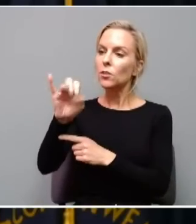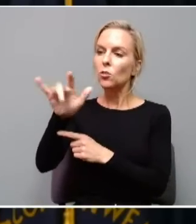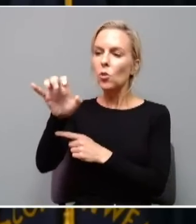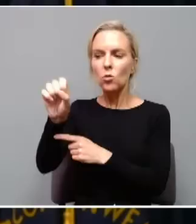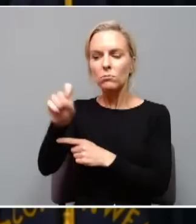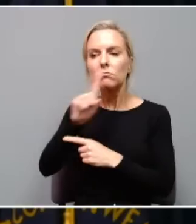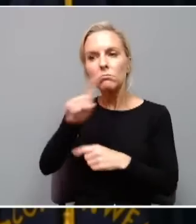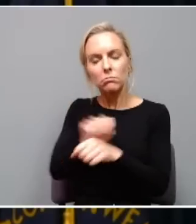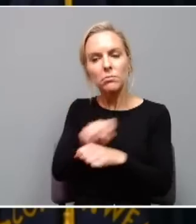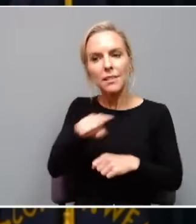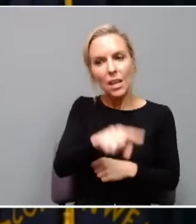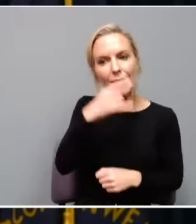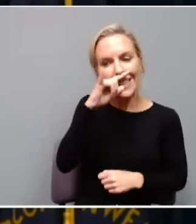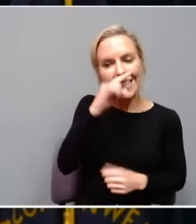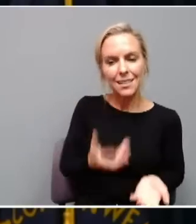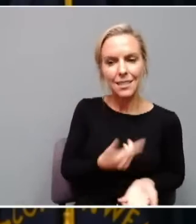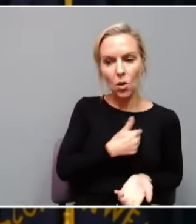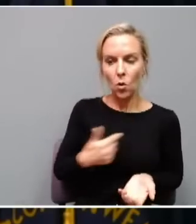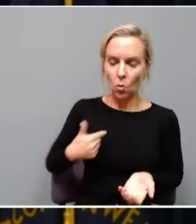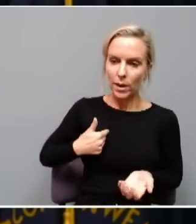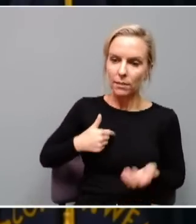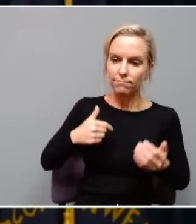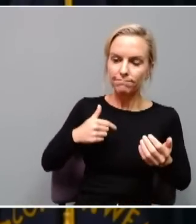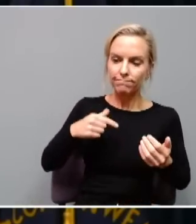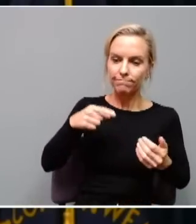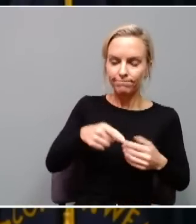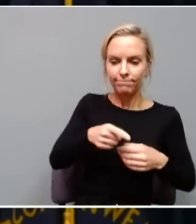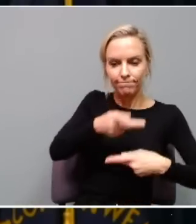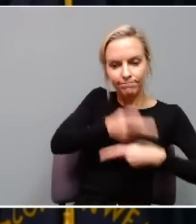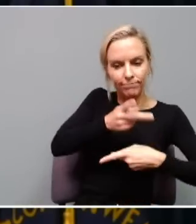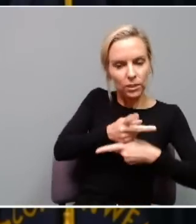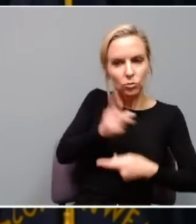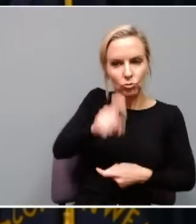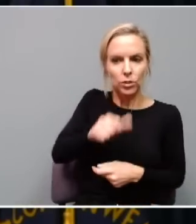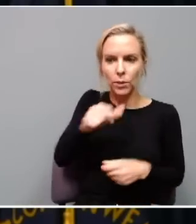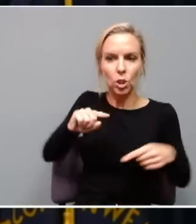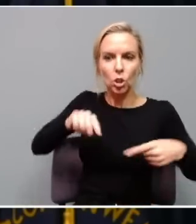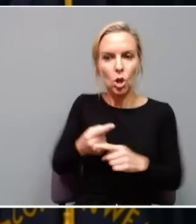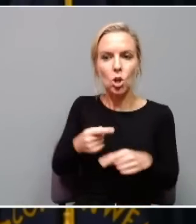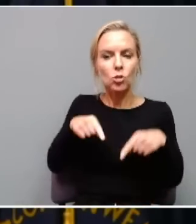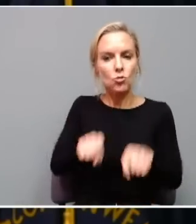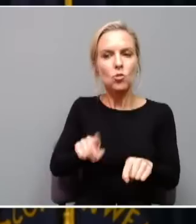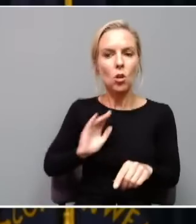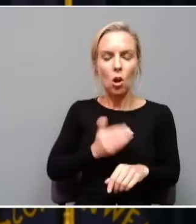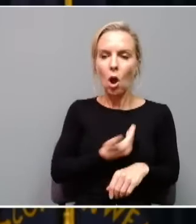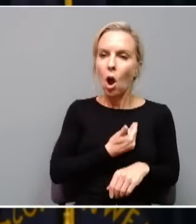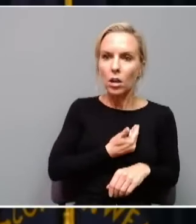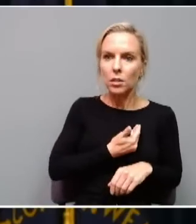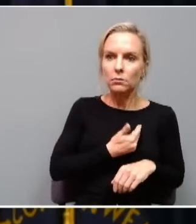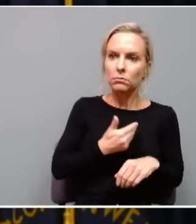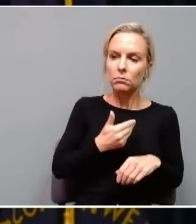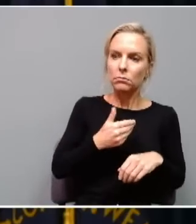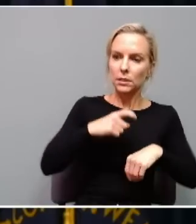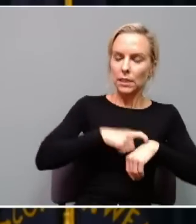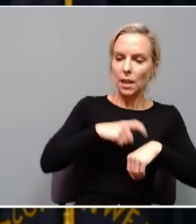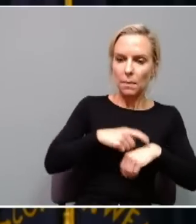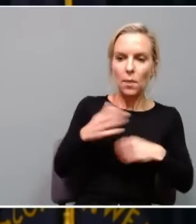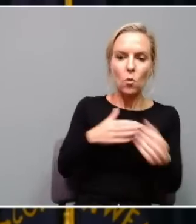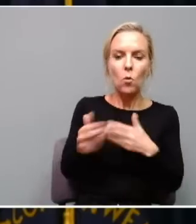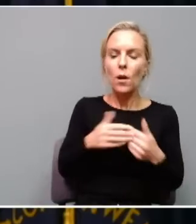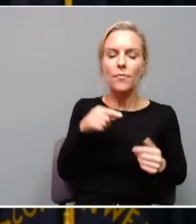that we are housing, shouldn't be hurt on our watch, whether that's in foster care or a juvenile